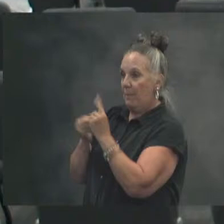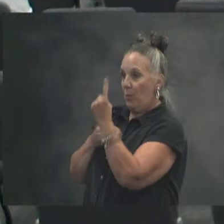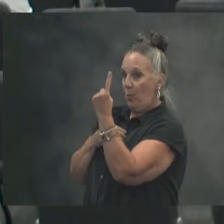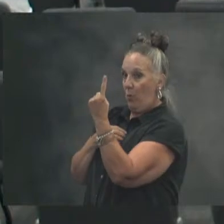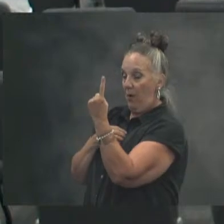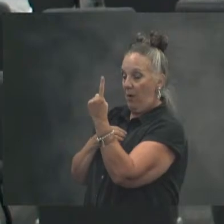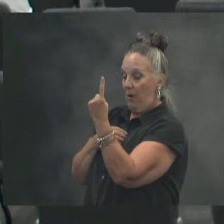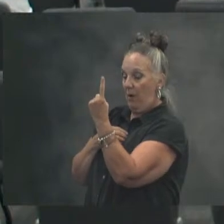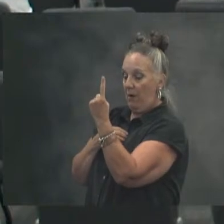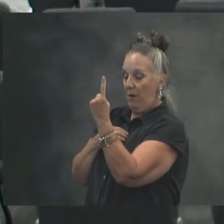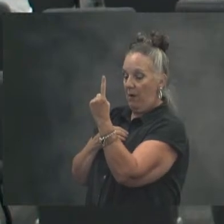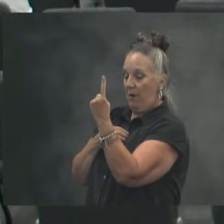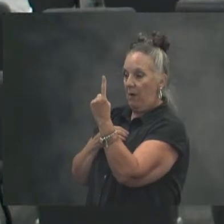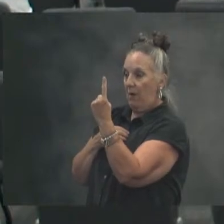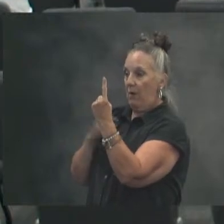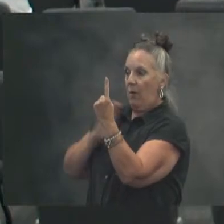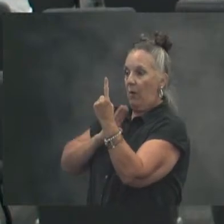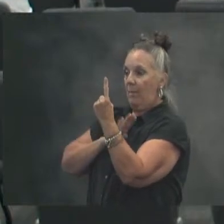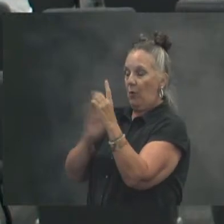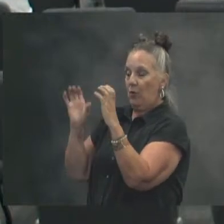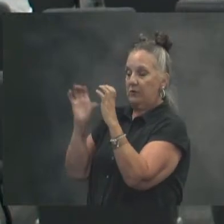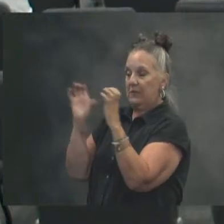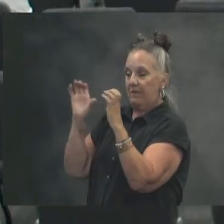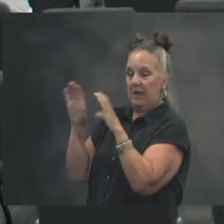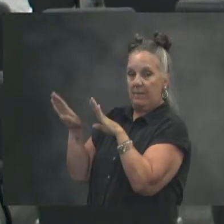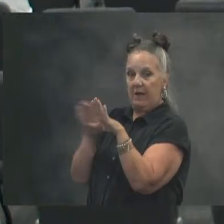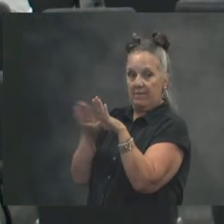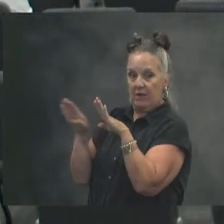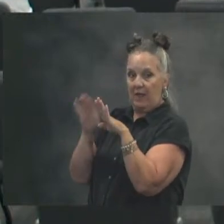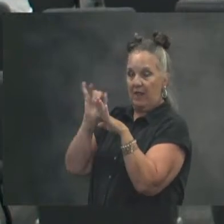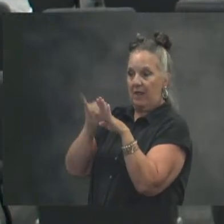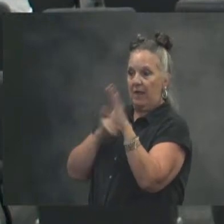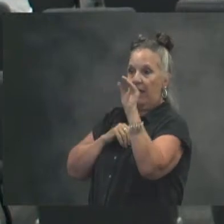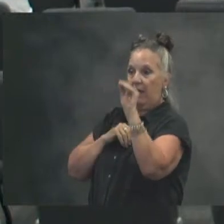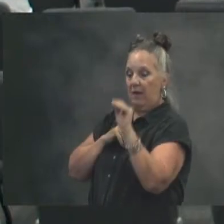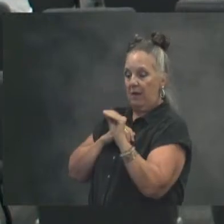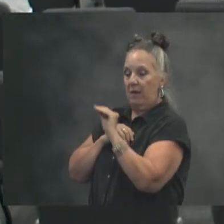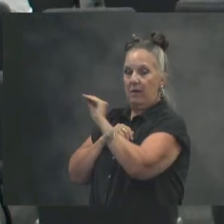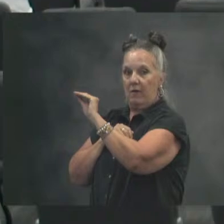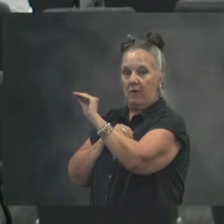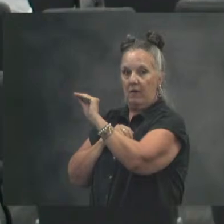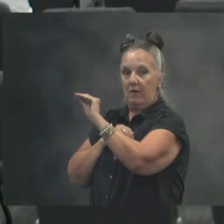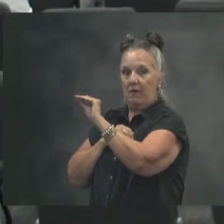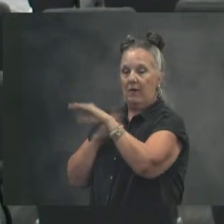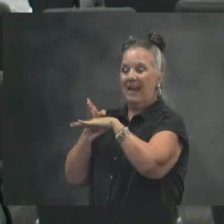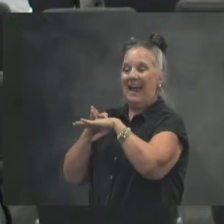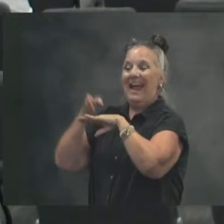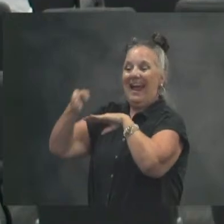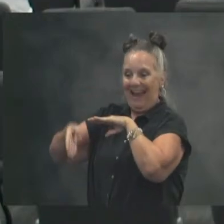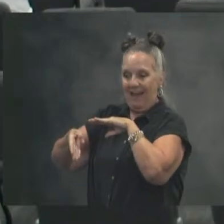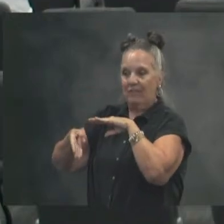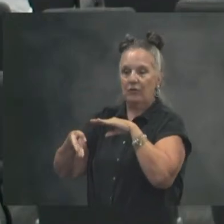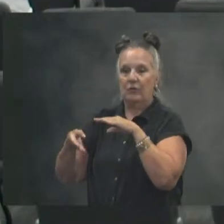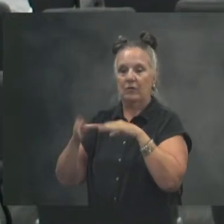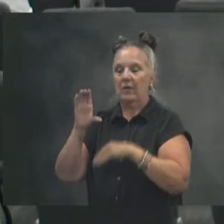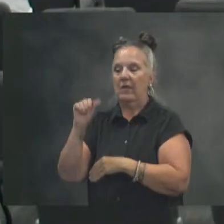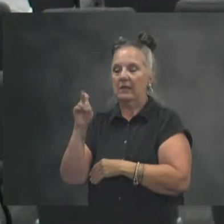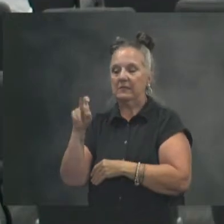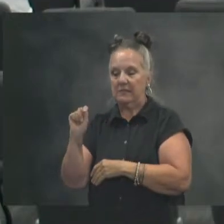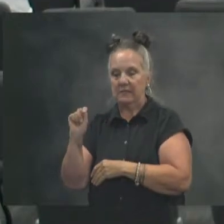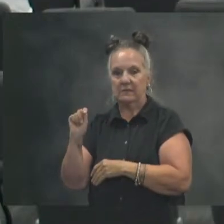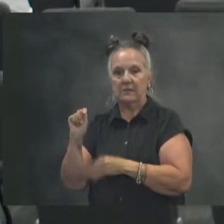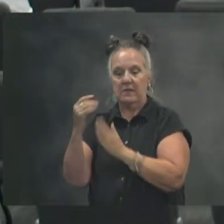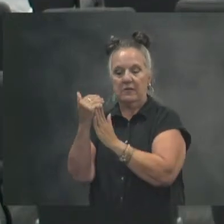1, the board certified behavioral analyst, and have that be voted on after the rest of the consent agenda.